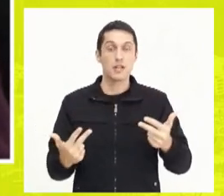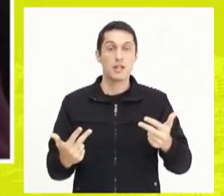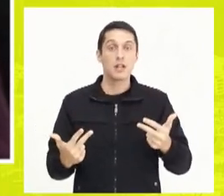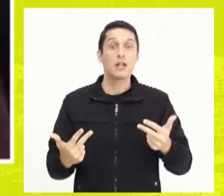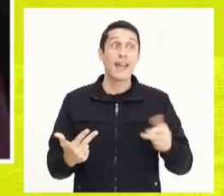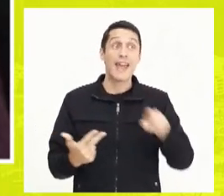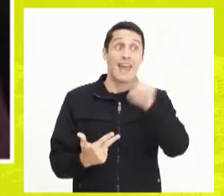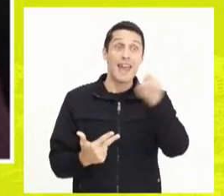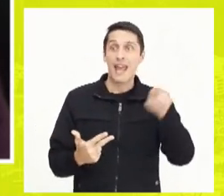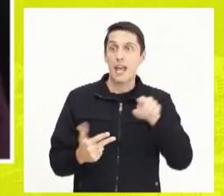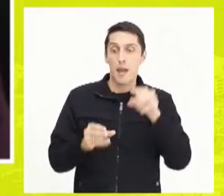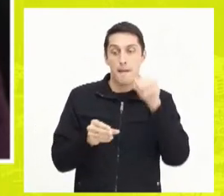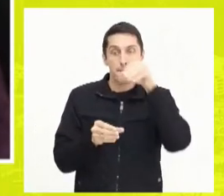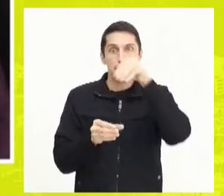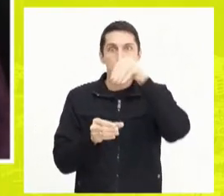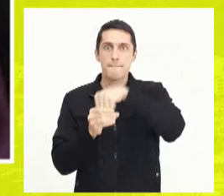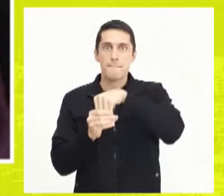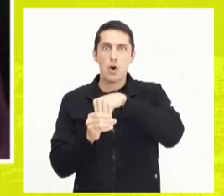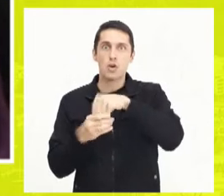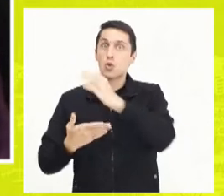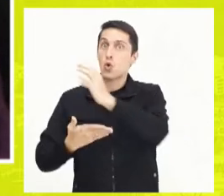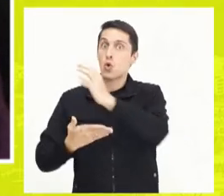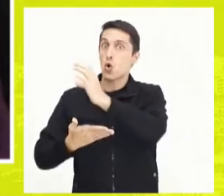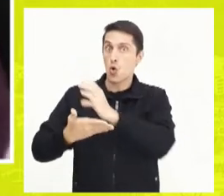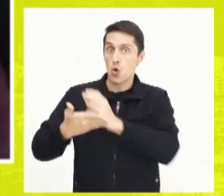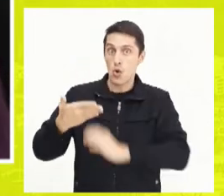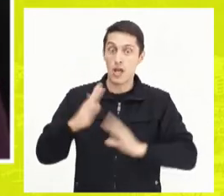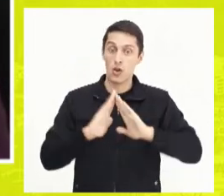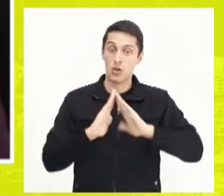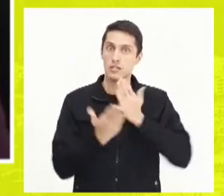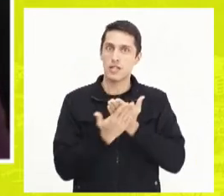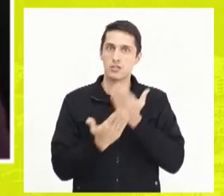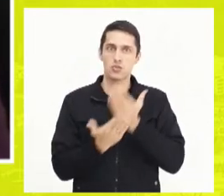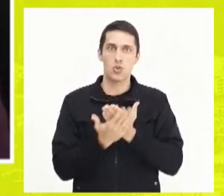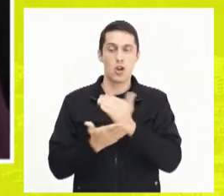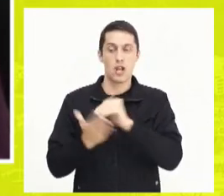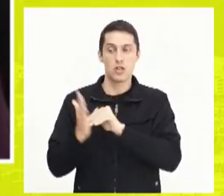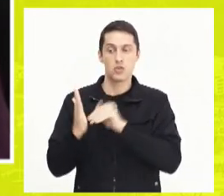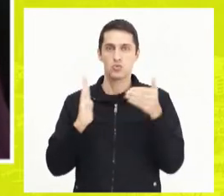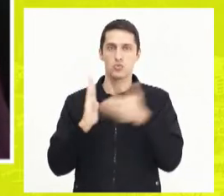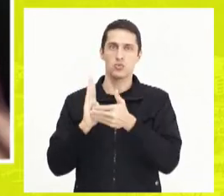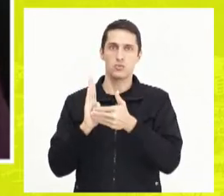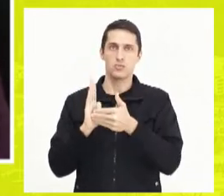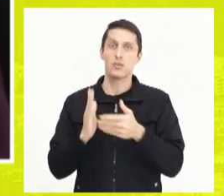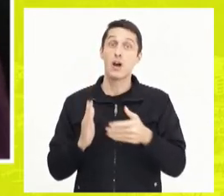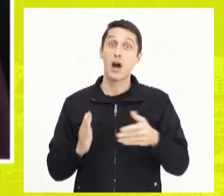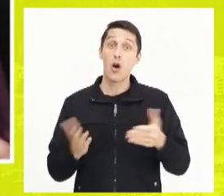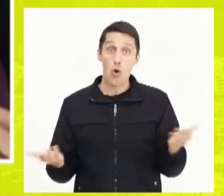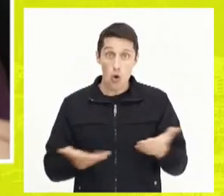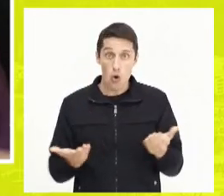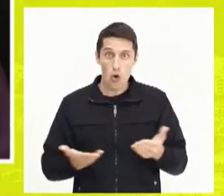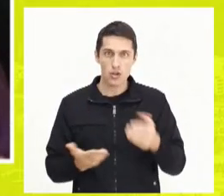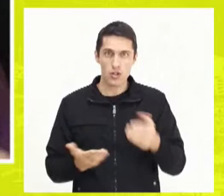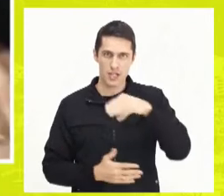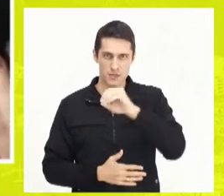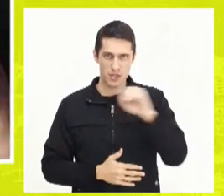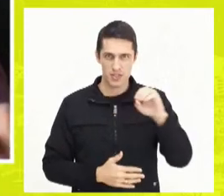is everywhere in the curriculum in their programs so